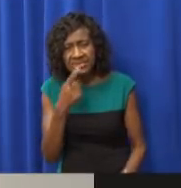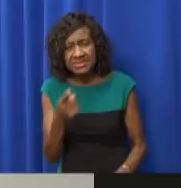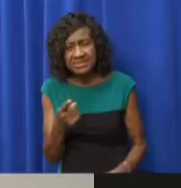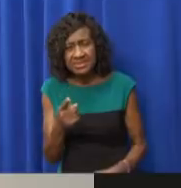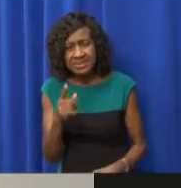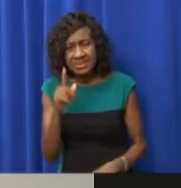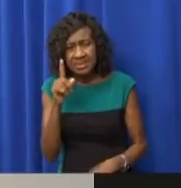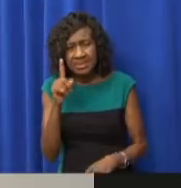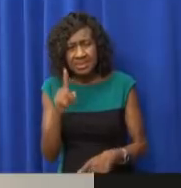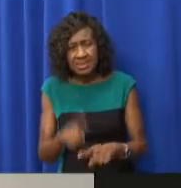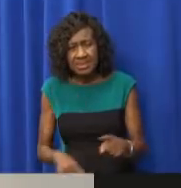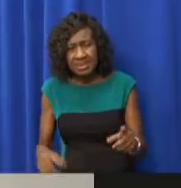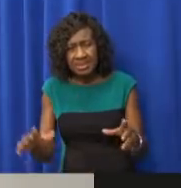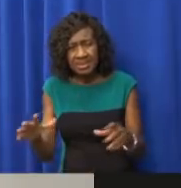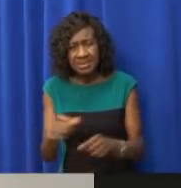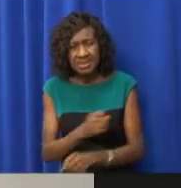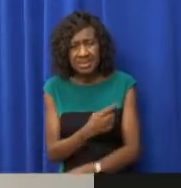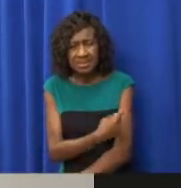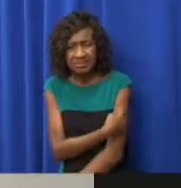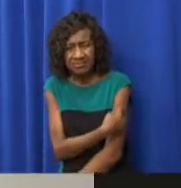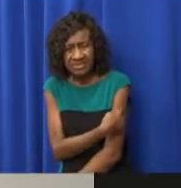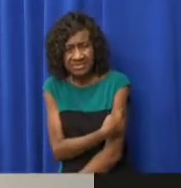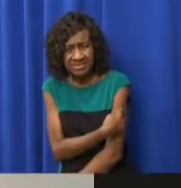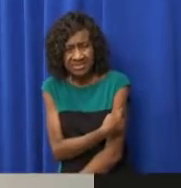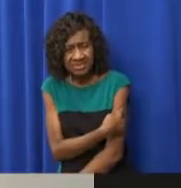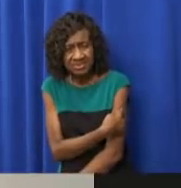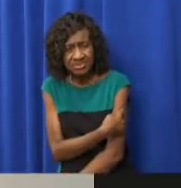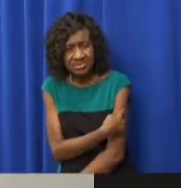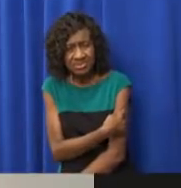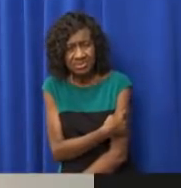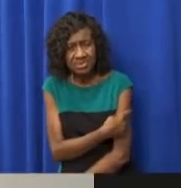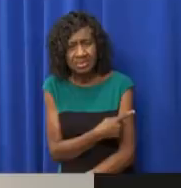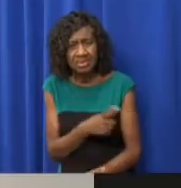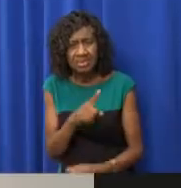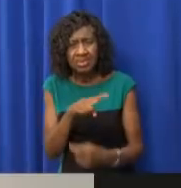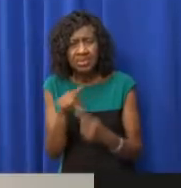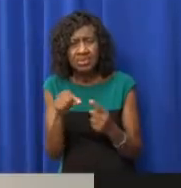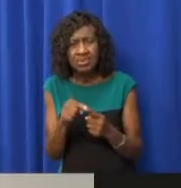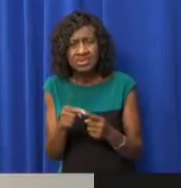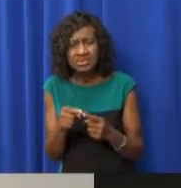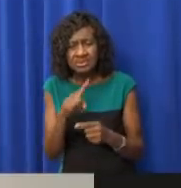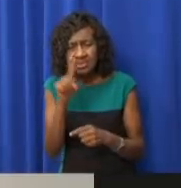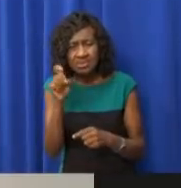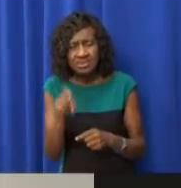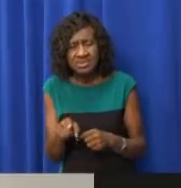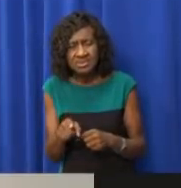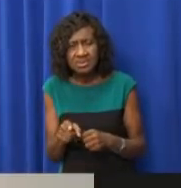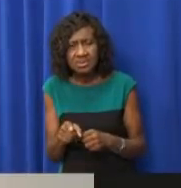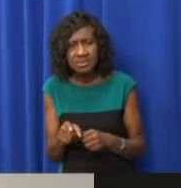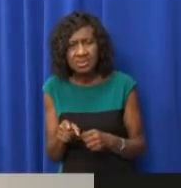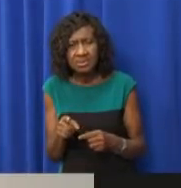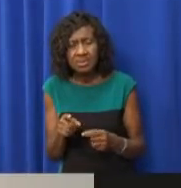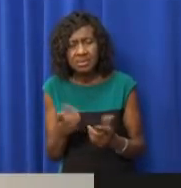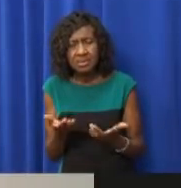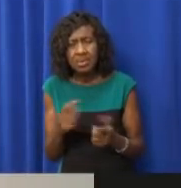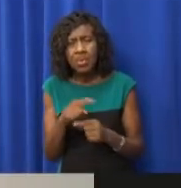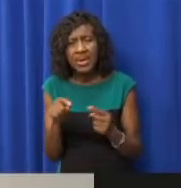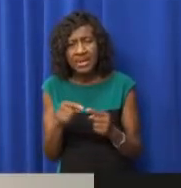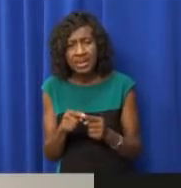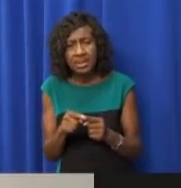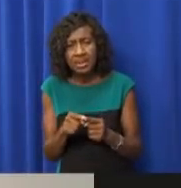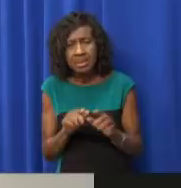on schedule. Is there any update there on catching up with children's